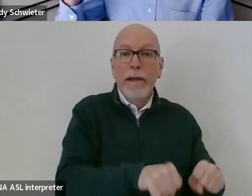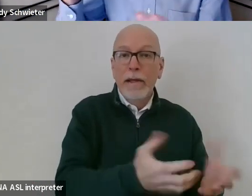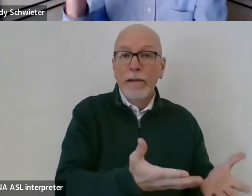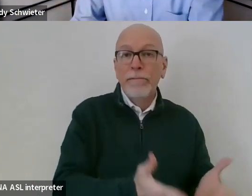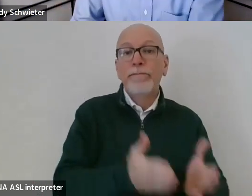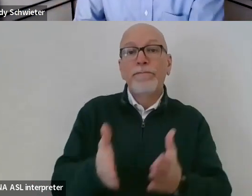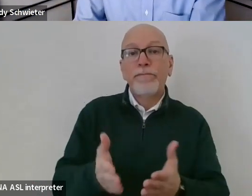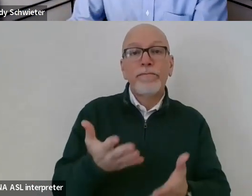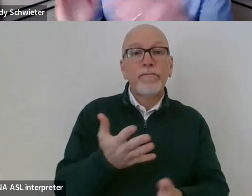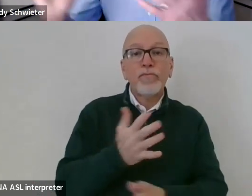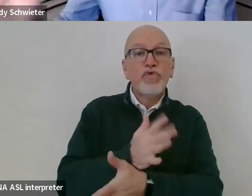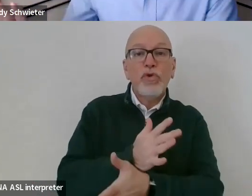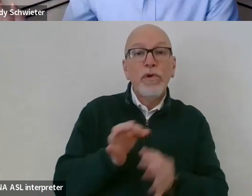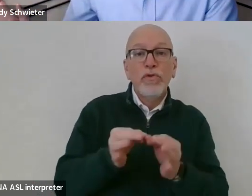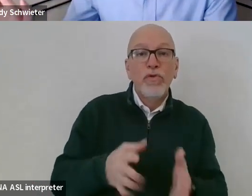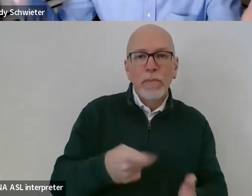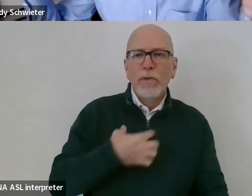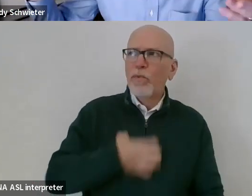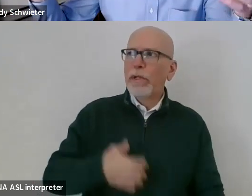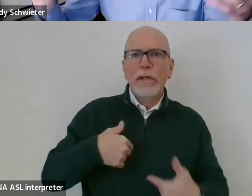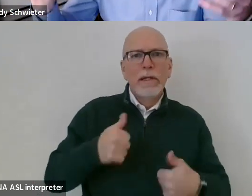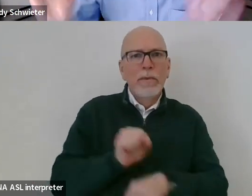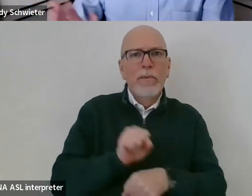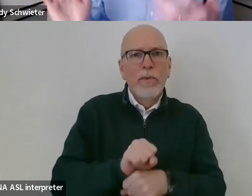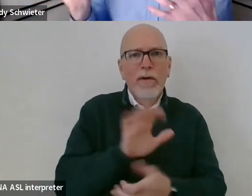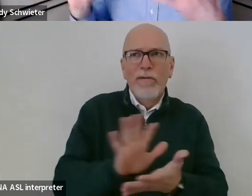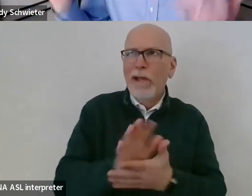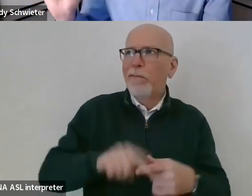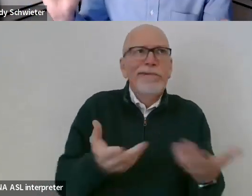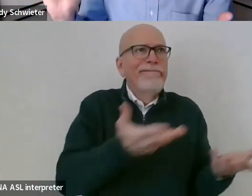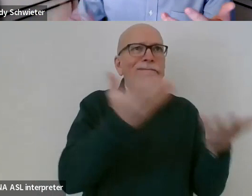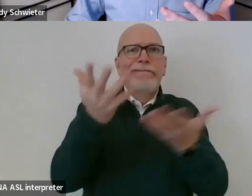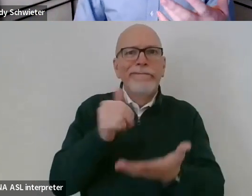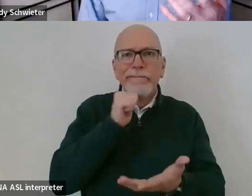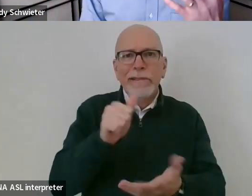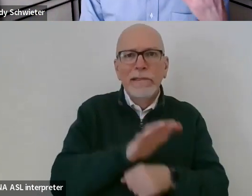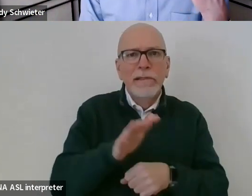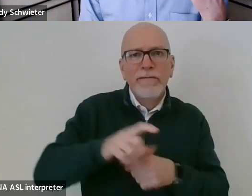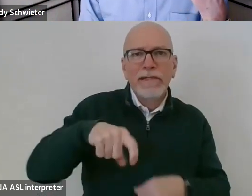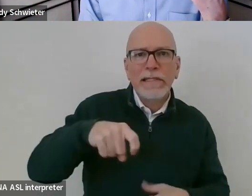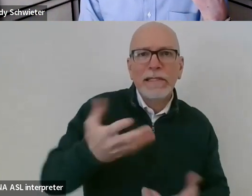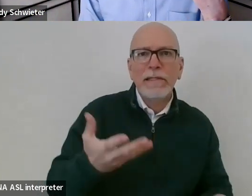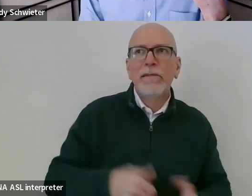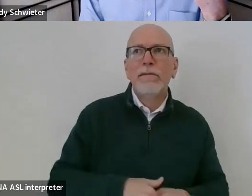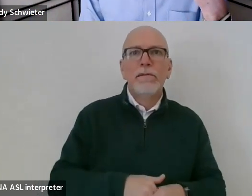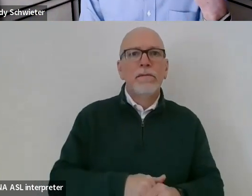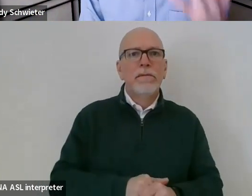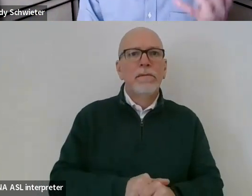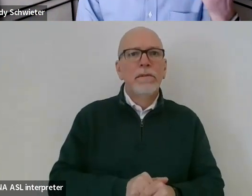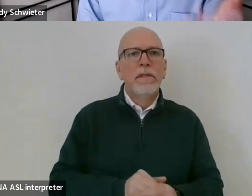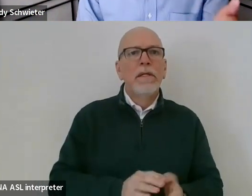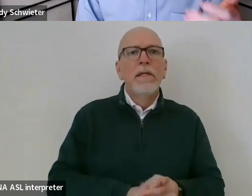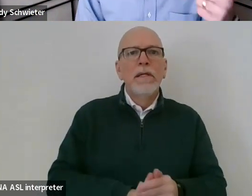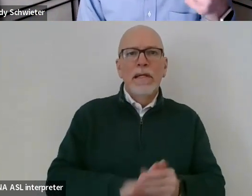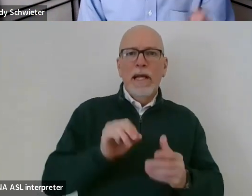the German interpreter who wishes they could work 5 hours a week and can't find even that. And